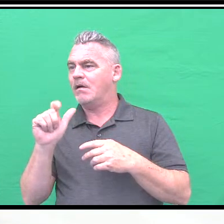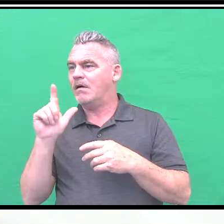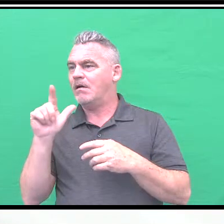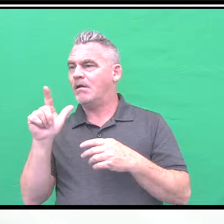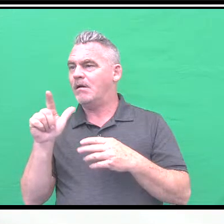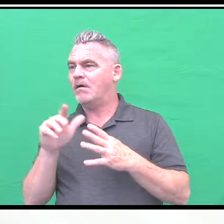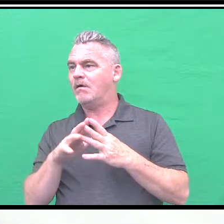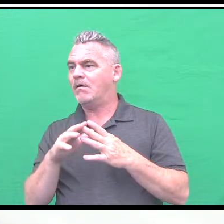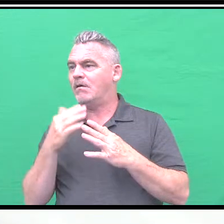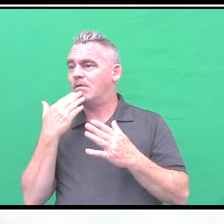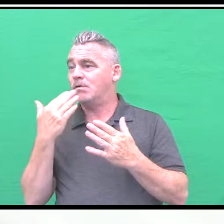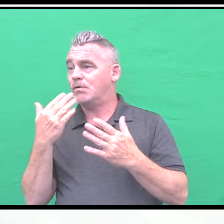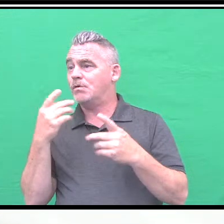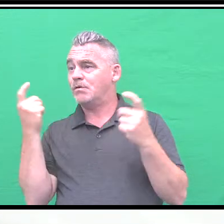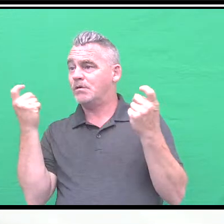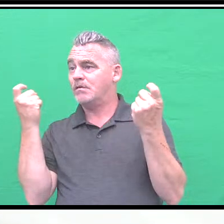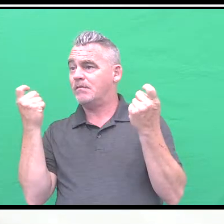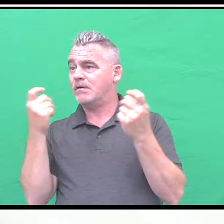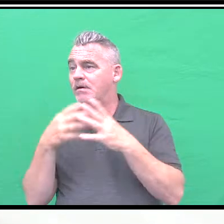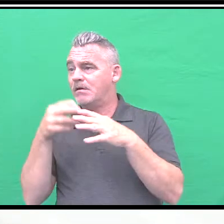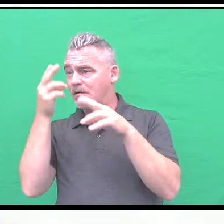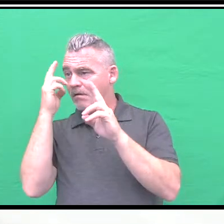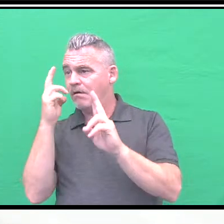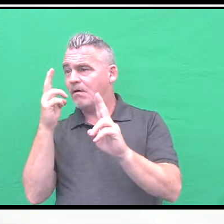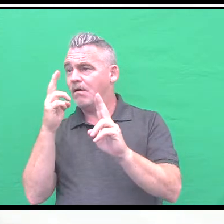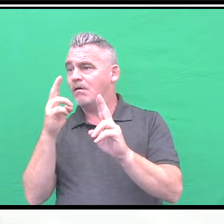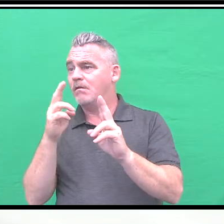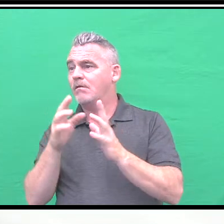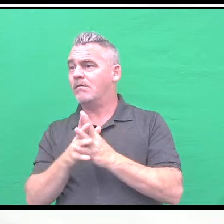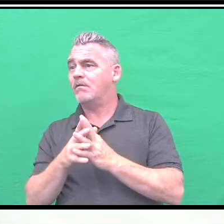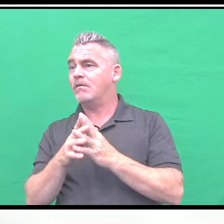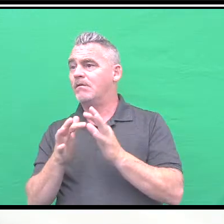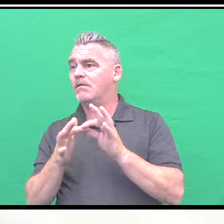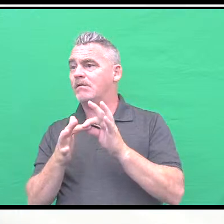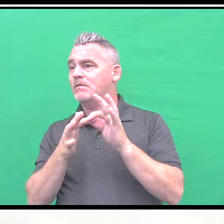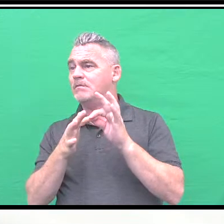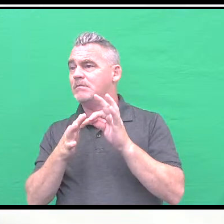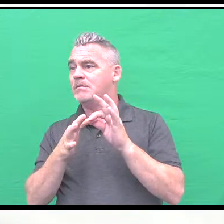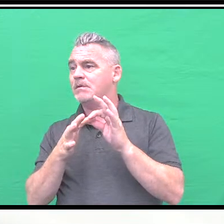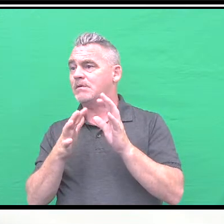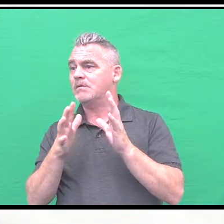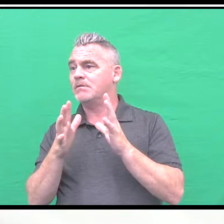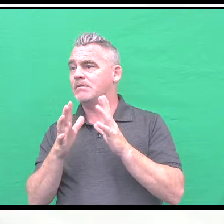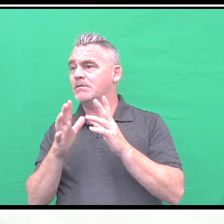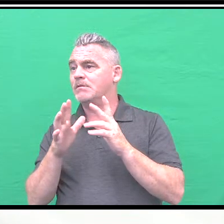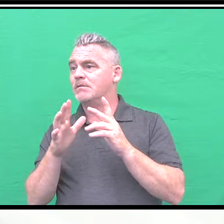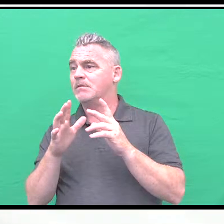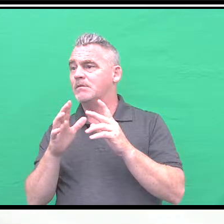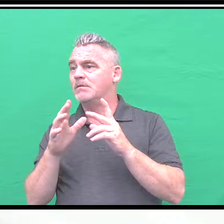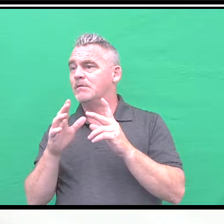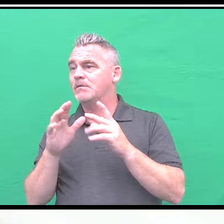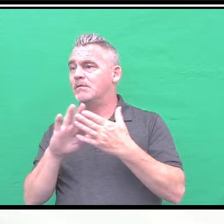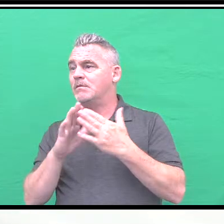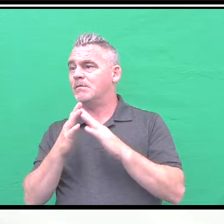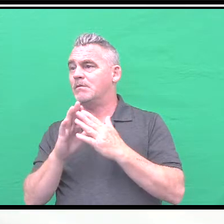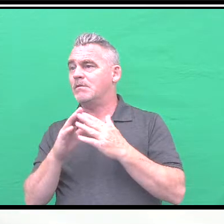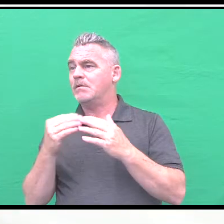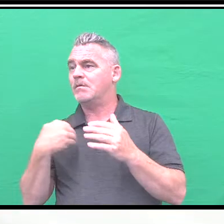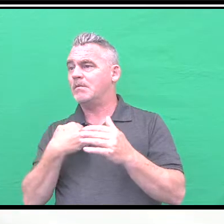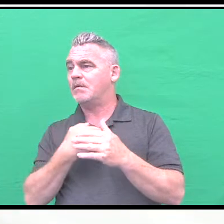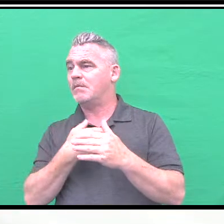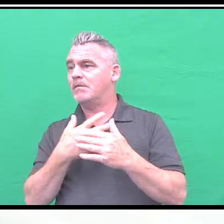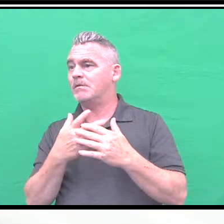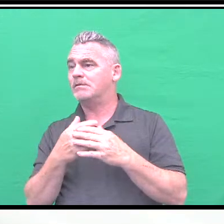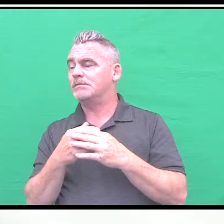good event to honor a special community members that do good job for